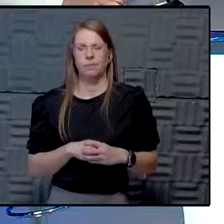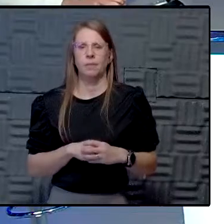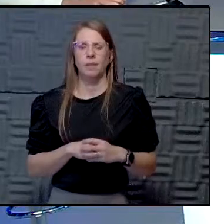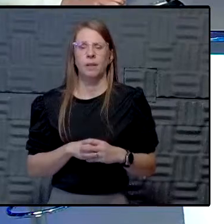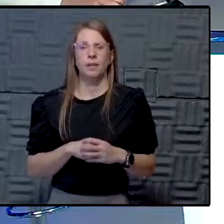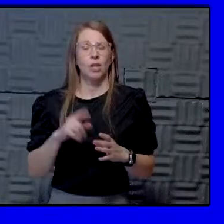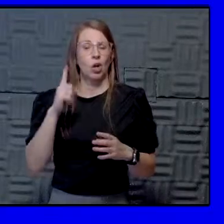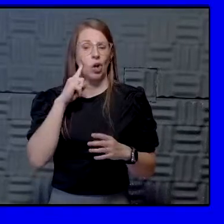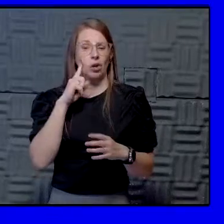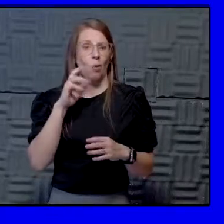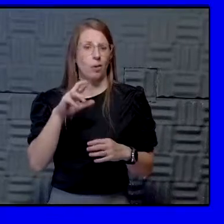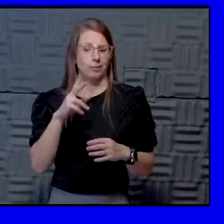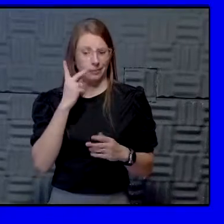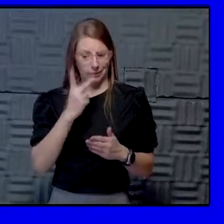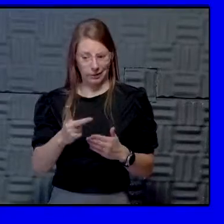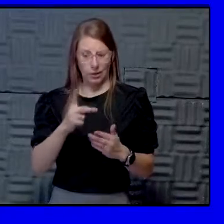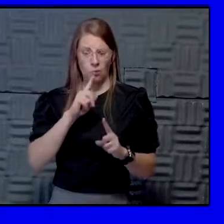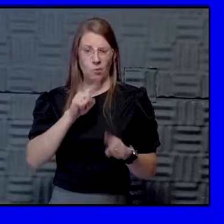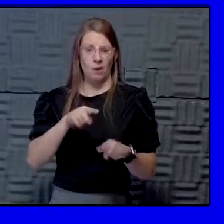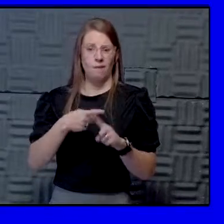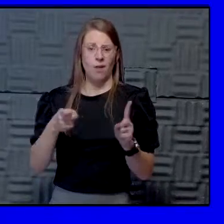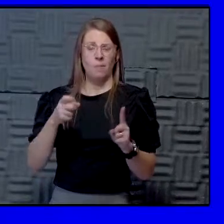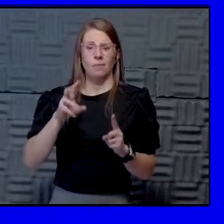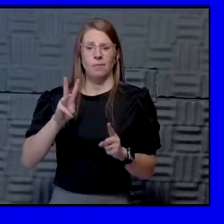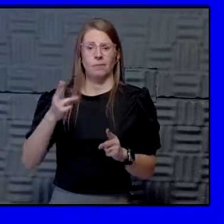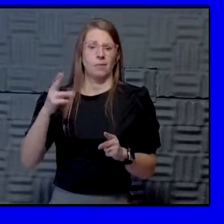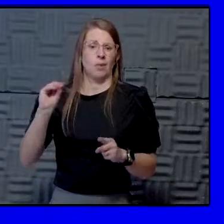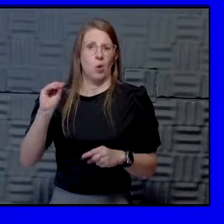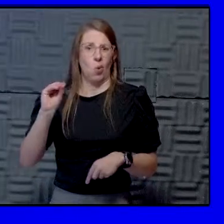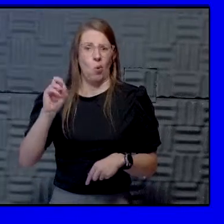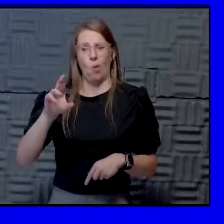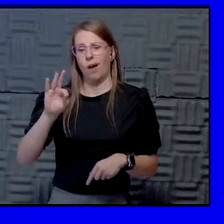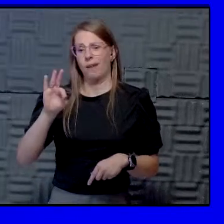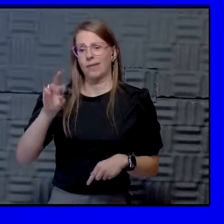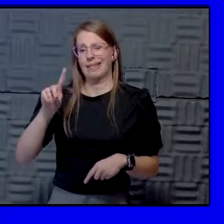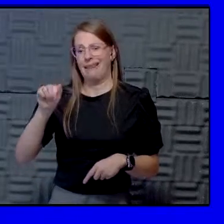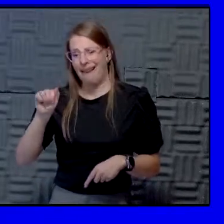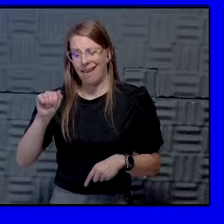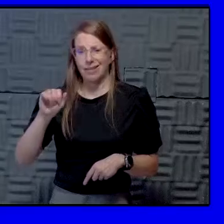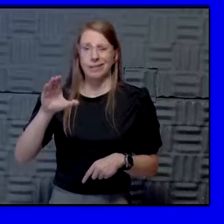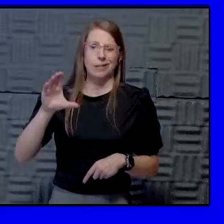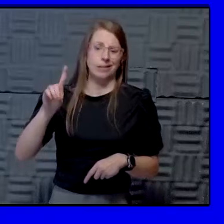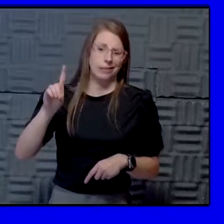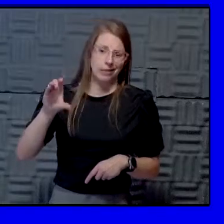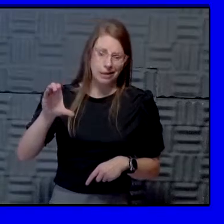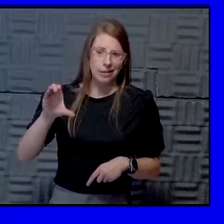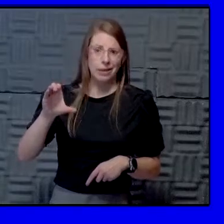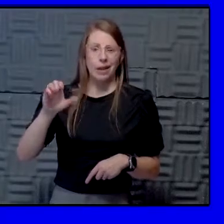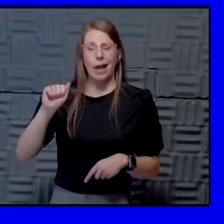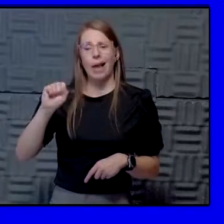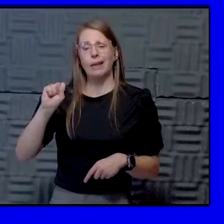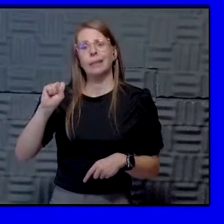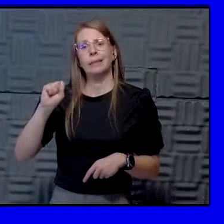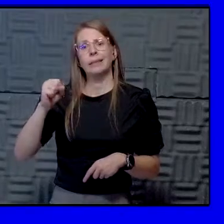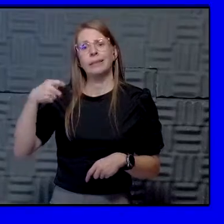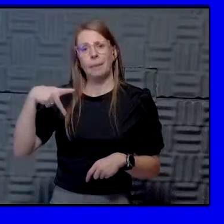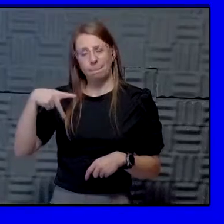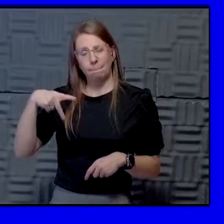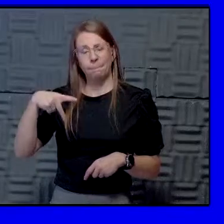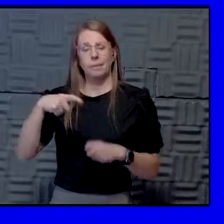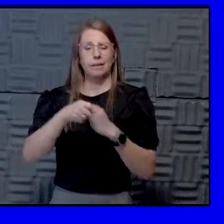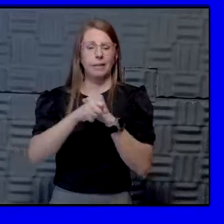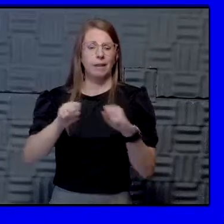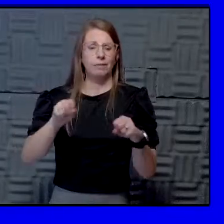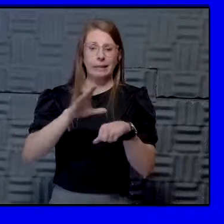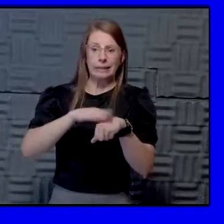have not heard or seen any reports from the World Health Organization, the FDA, the CDC, ACIP, anything about that, about